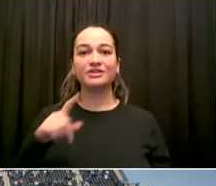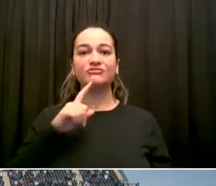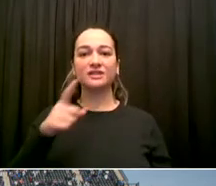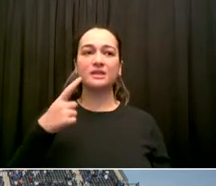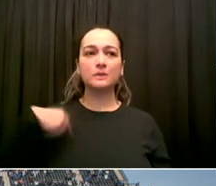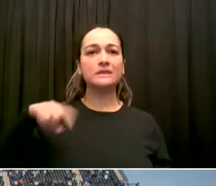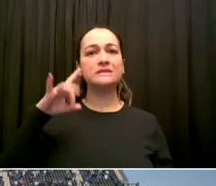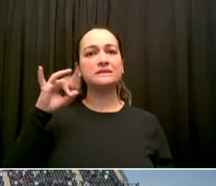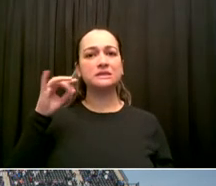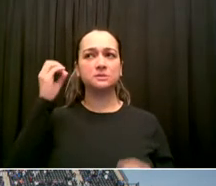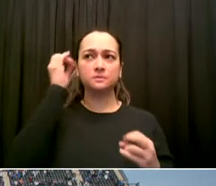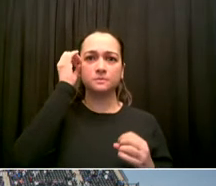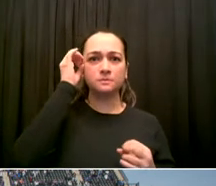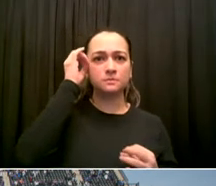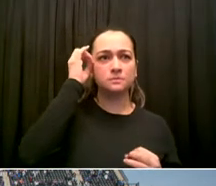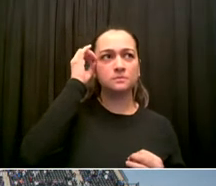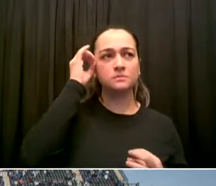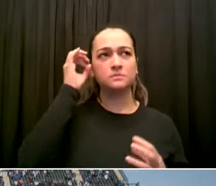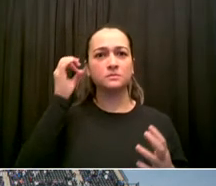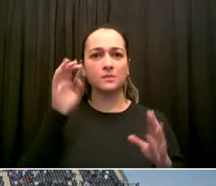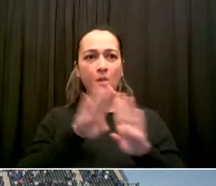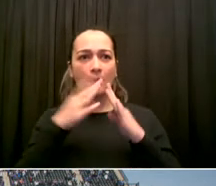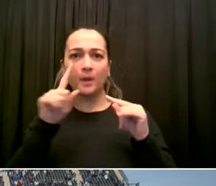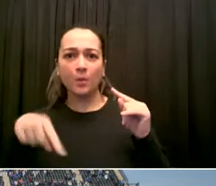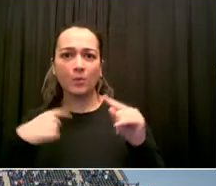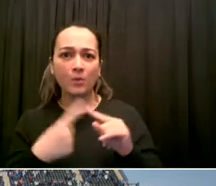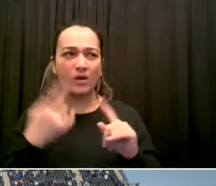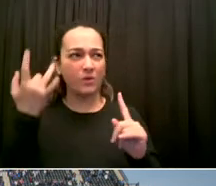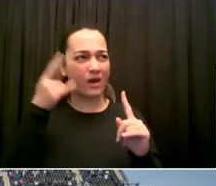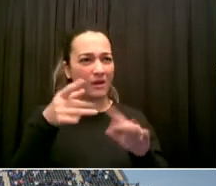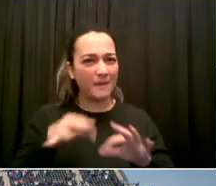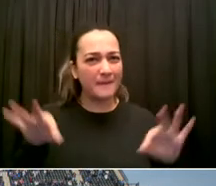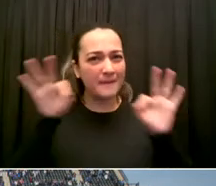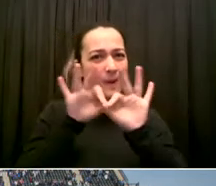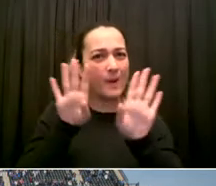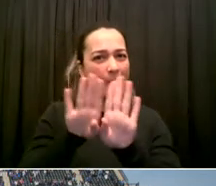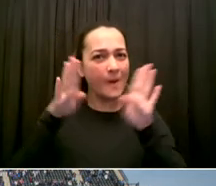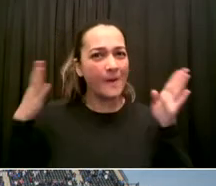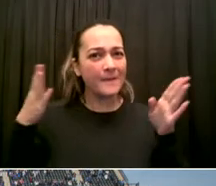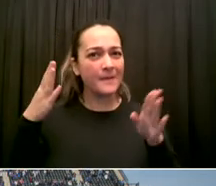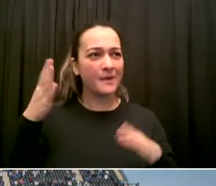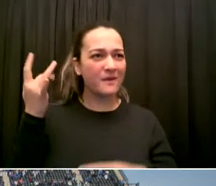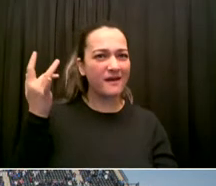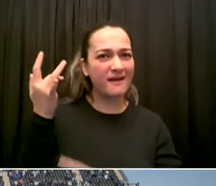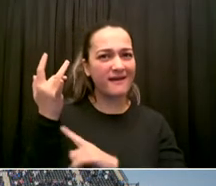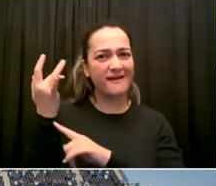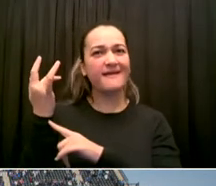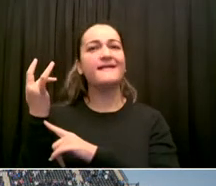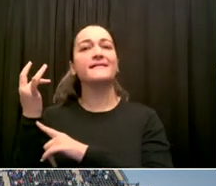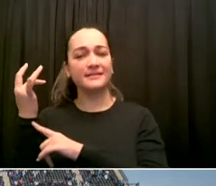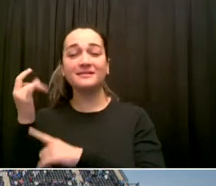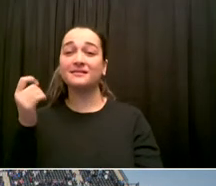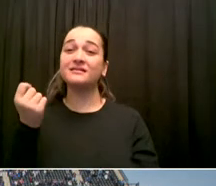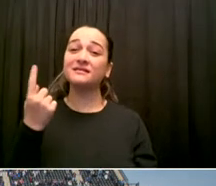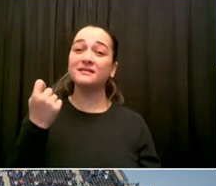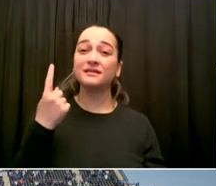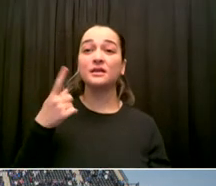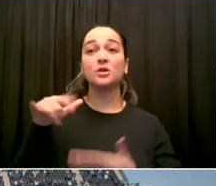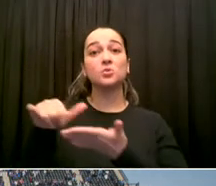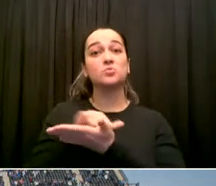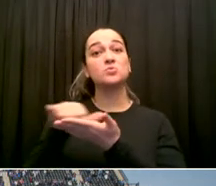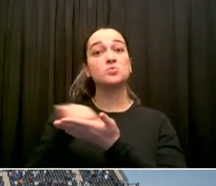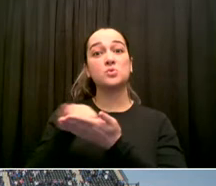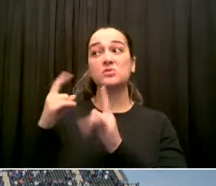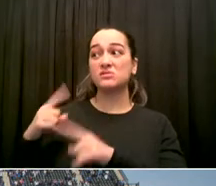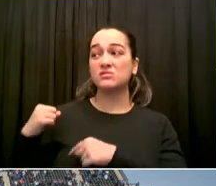things we got to do to make life better in our city. And, you know, we've had a real commitment in this administration to